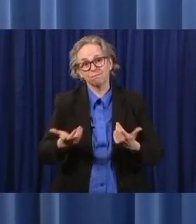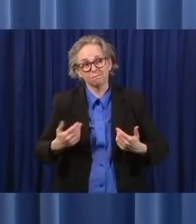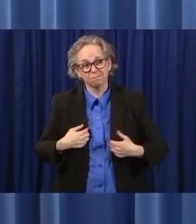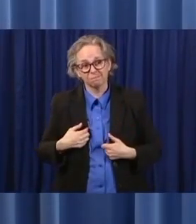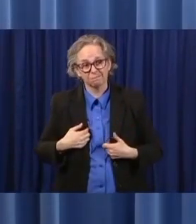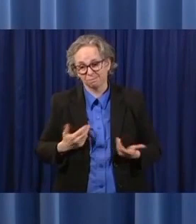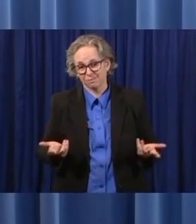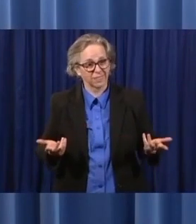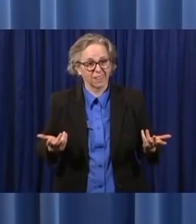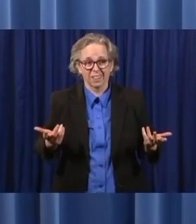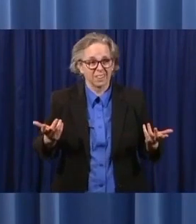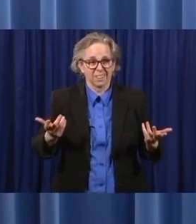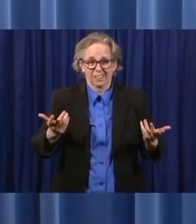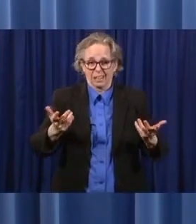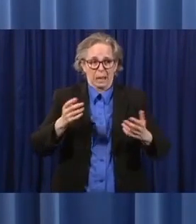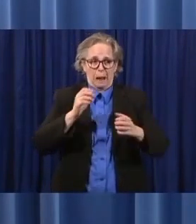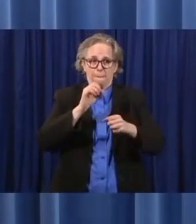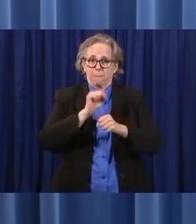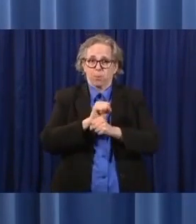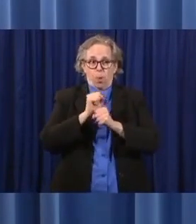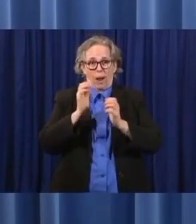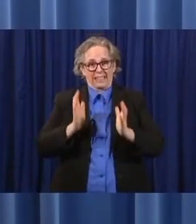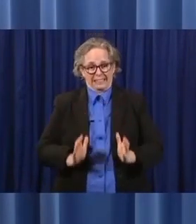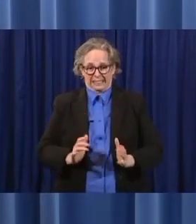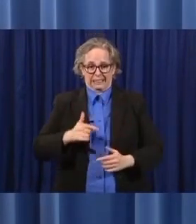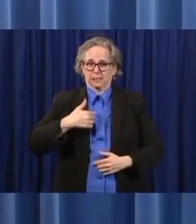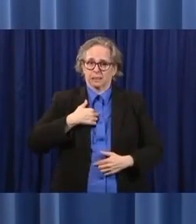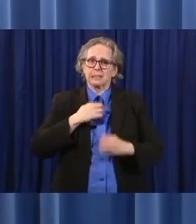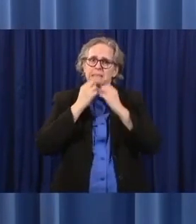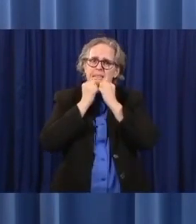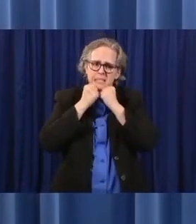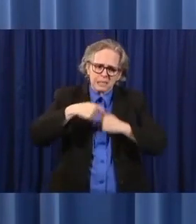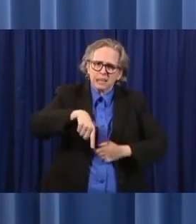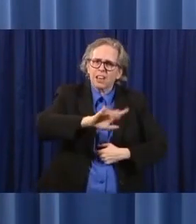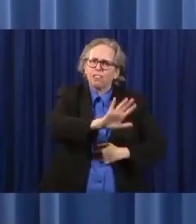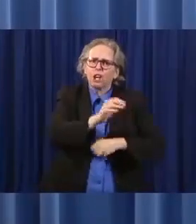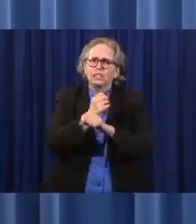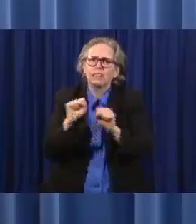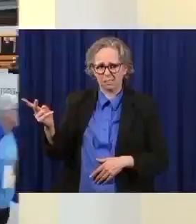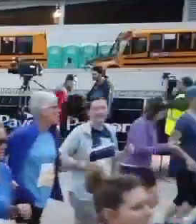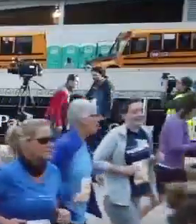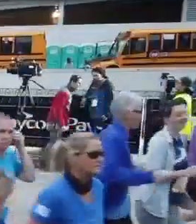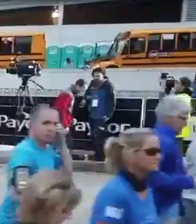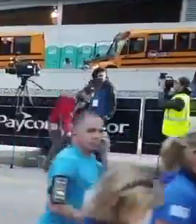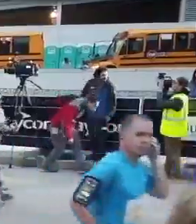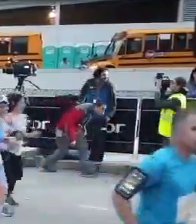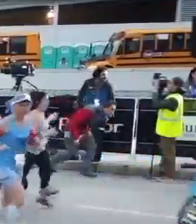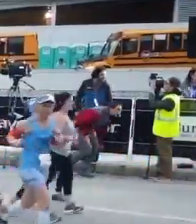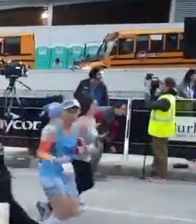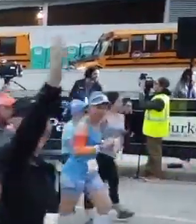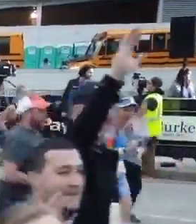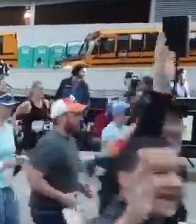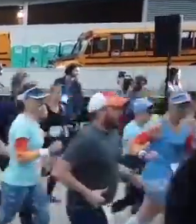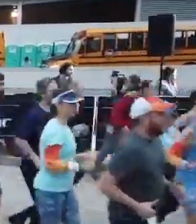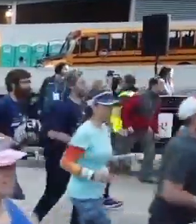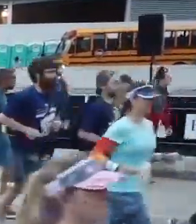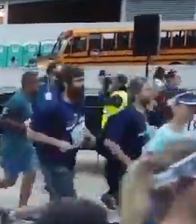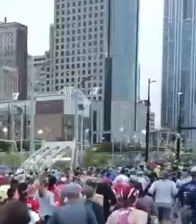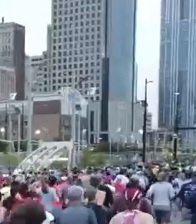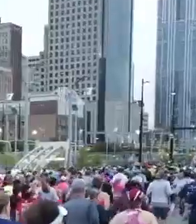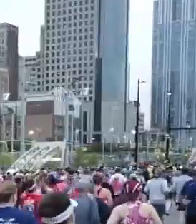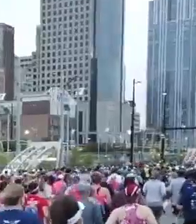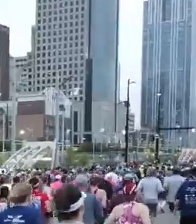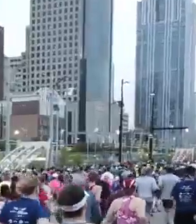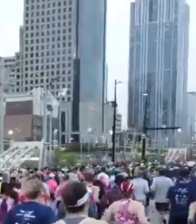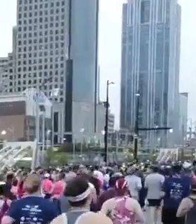retroactively apply to all orders issued by Dr. Atkin as well as any future ones. Well, it is the Flying Pig Marathon, but with a coronavirus